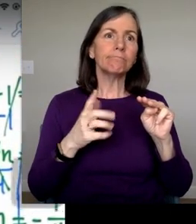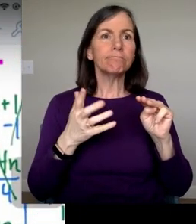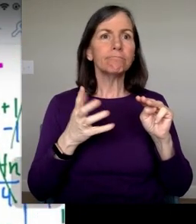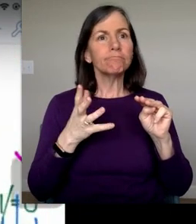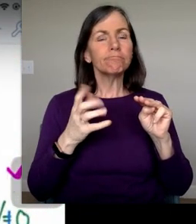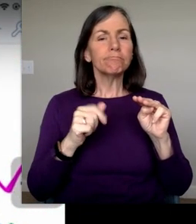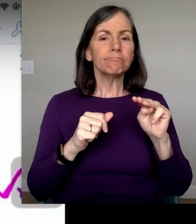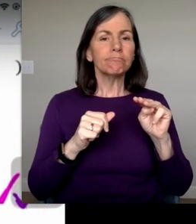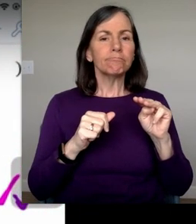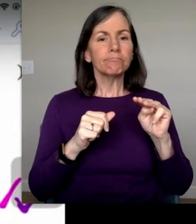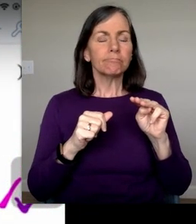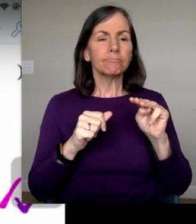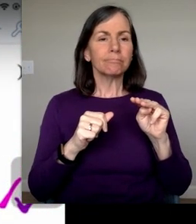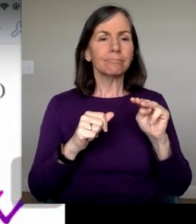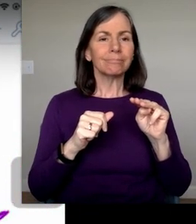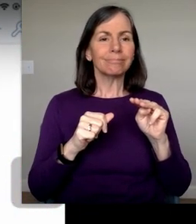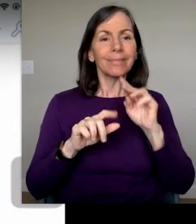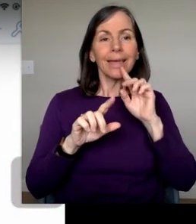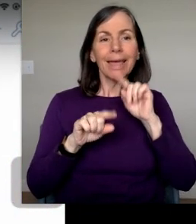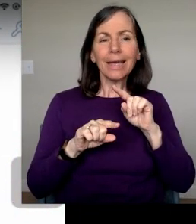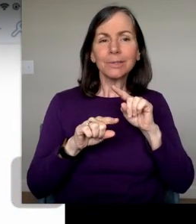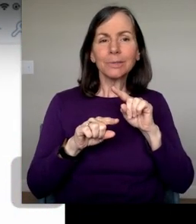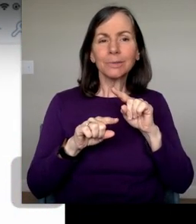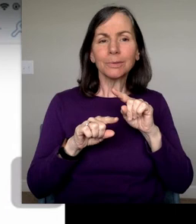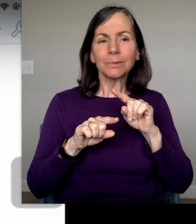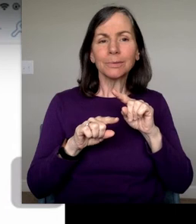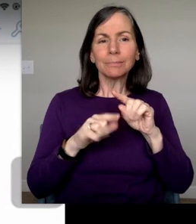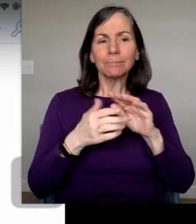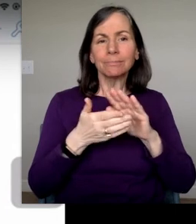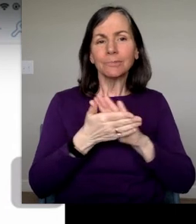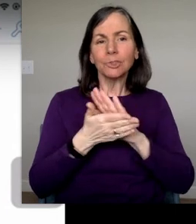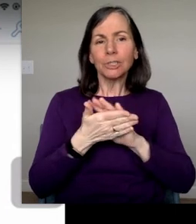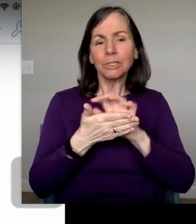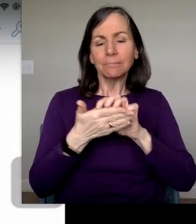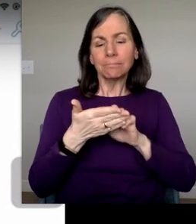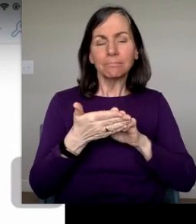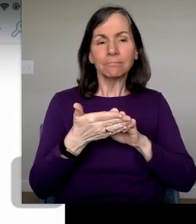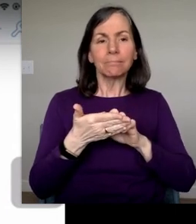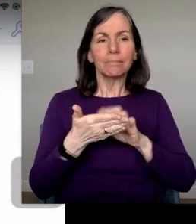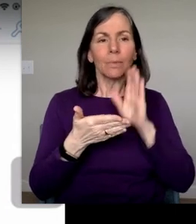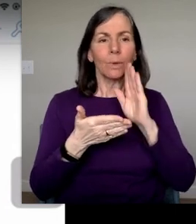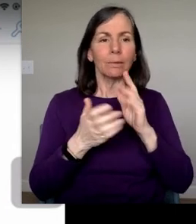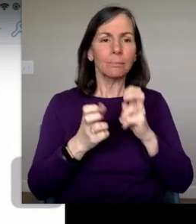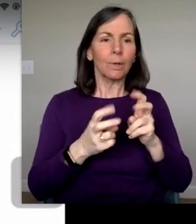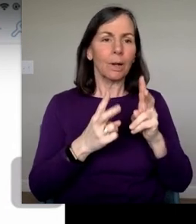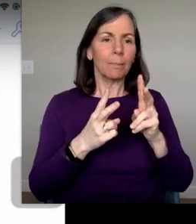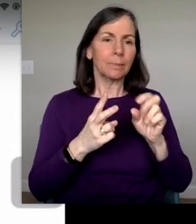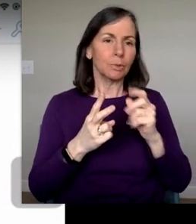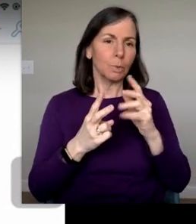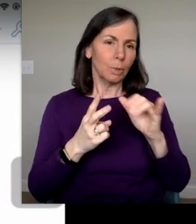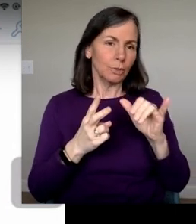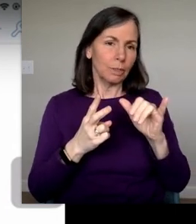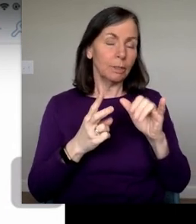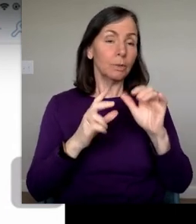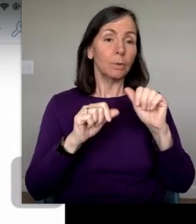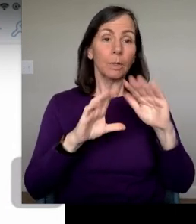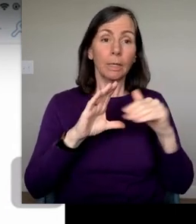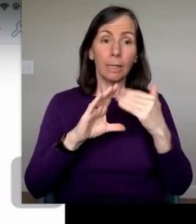we will put up a solution guide or something to help you guys on Schoology. Or you can always email me or one of your other